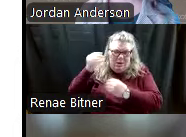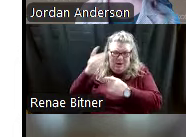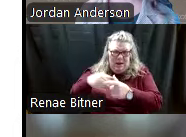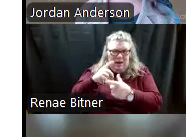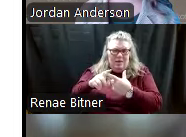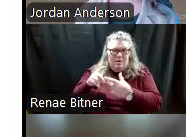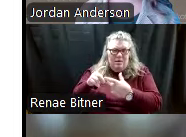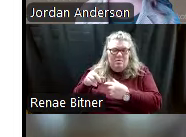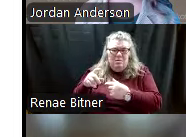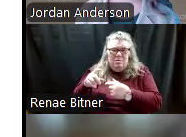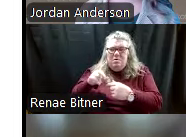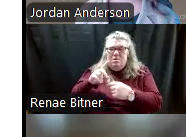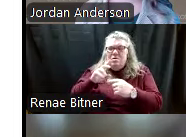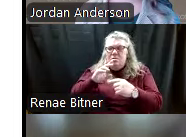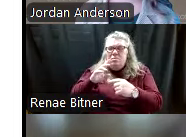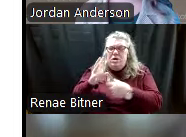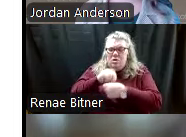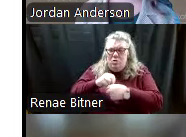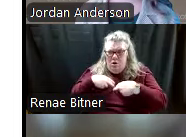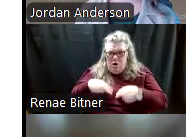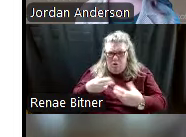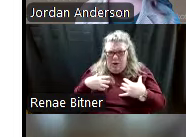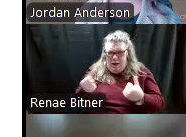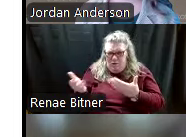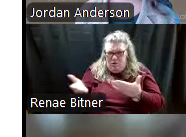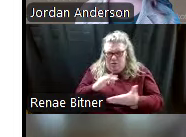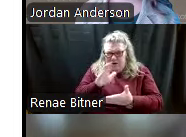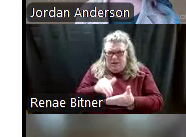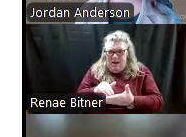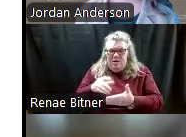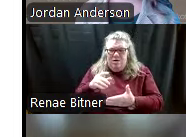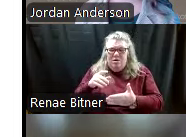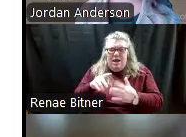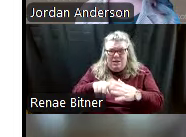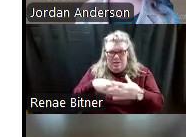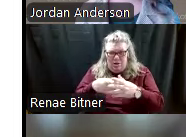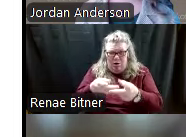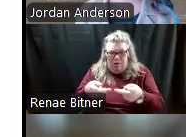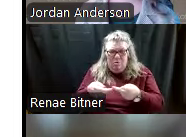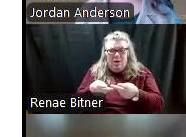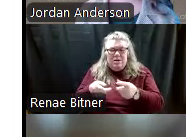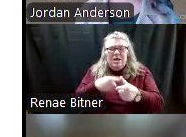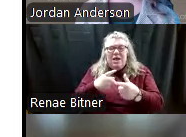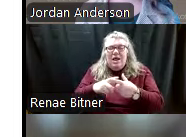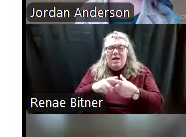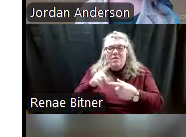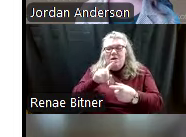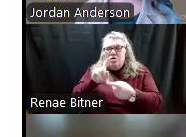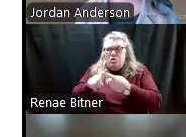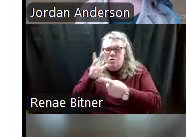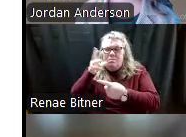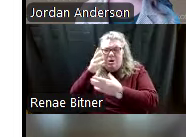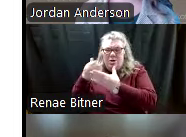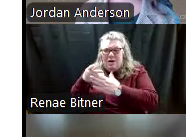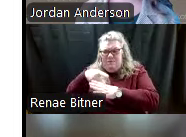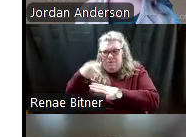into our Human Health Service Center as the point of entry for the state of North Dakota, then trickles down into our parent-infant program